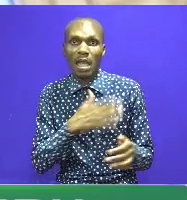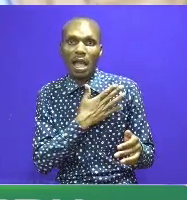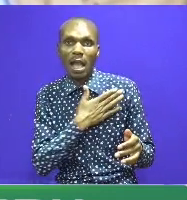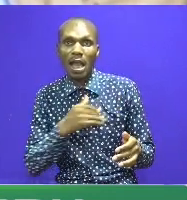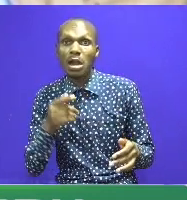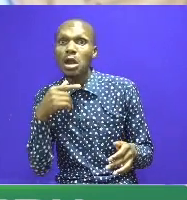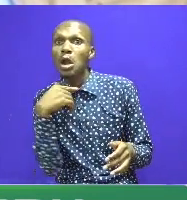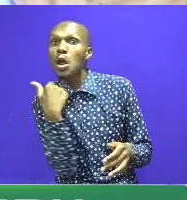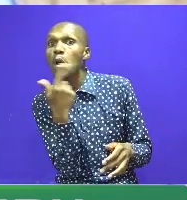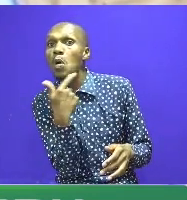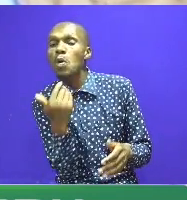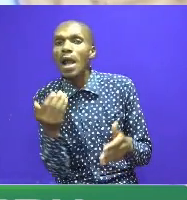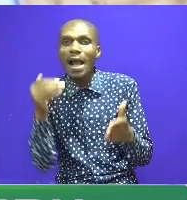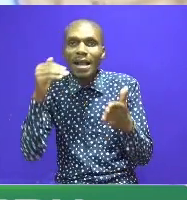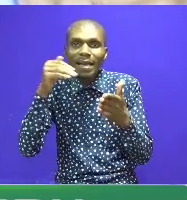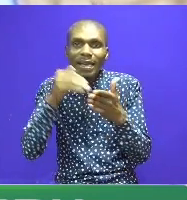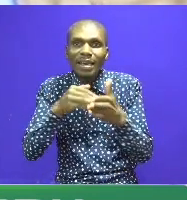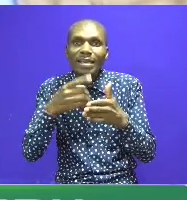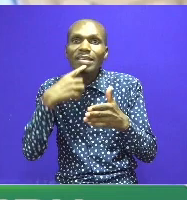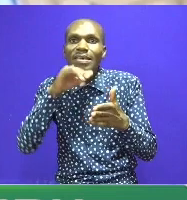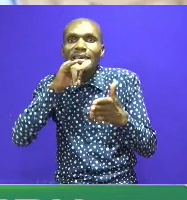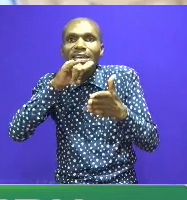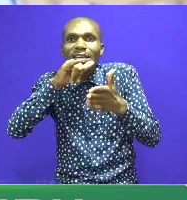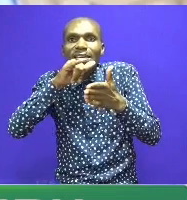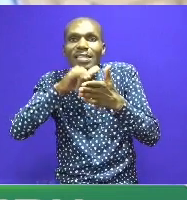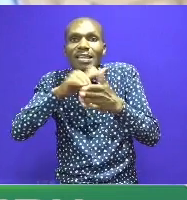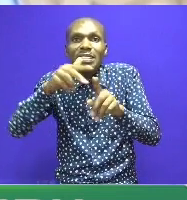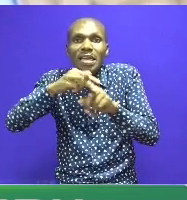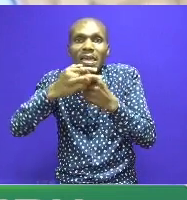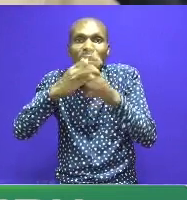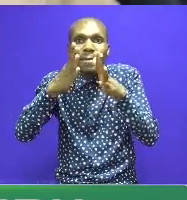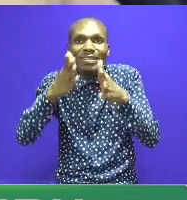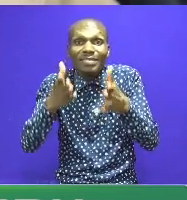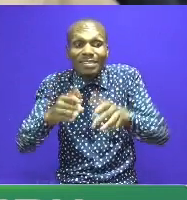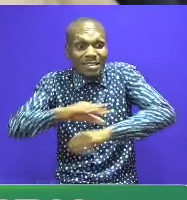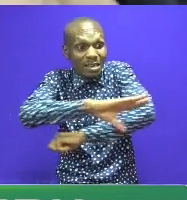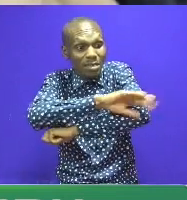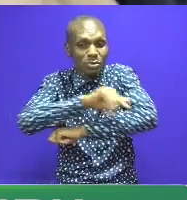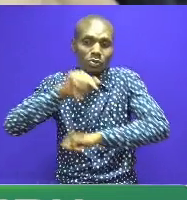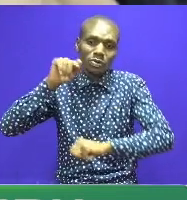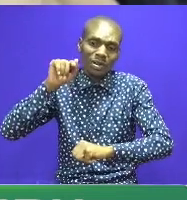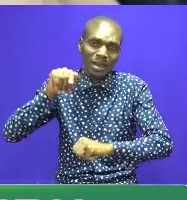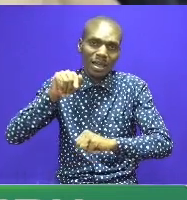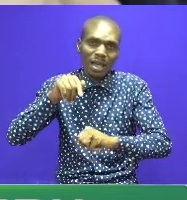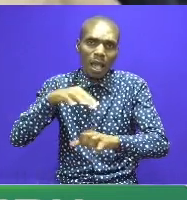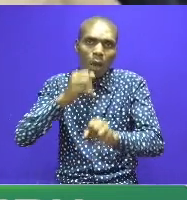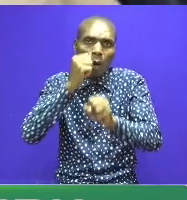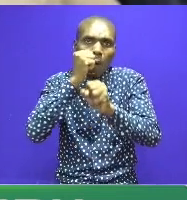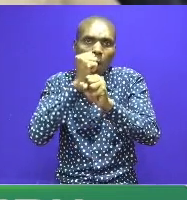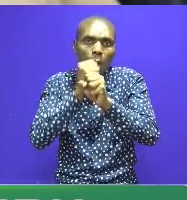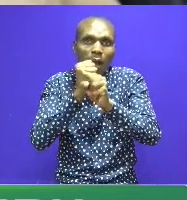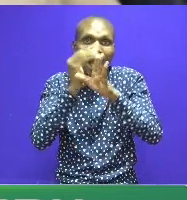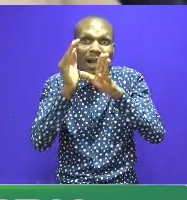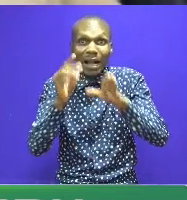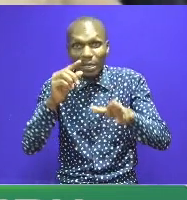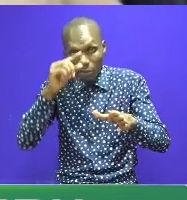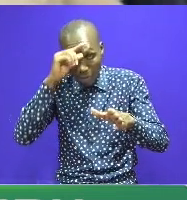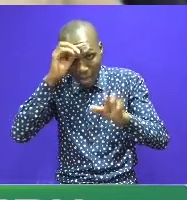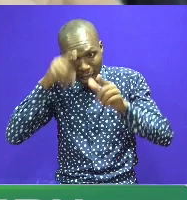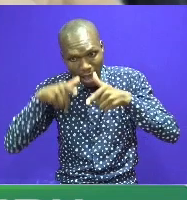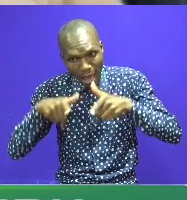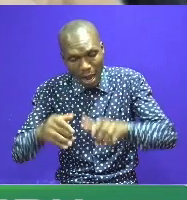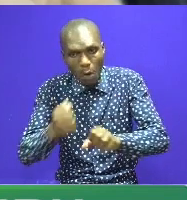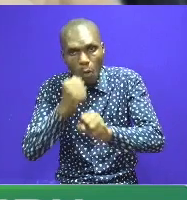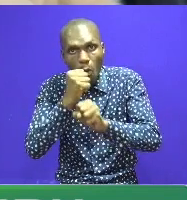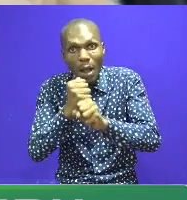who then were saying that the machines were being stolen. Yeah, that civil servants must be allowed to work in an